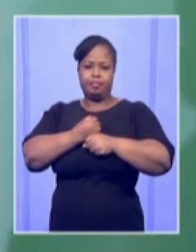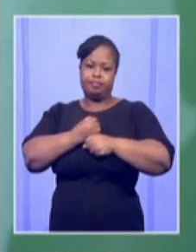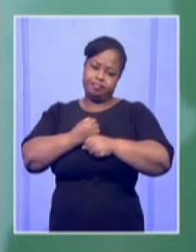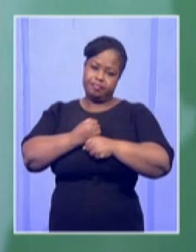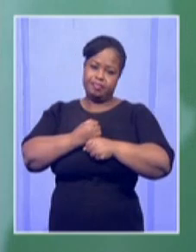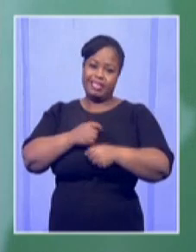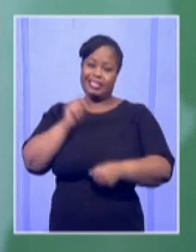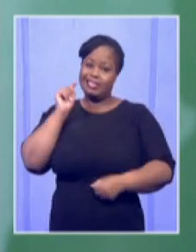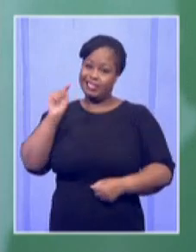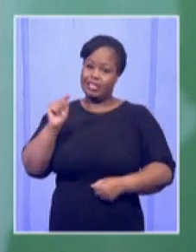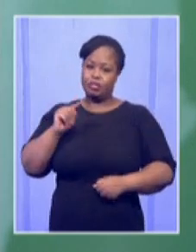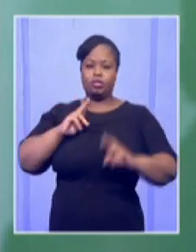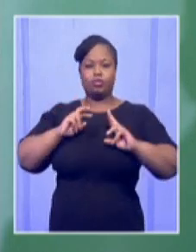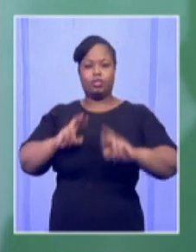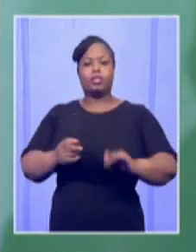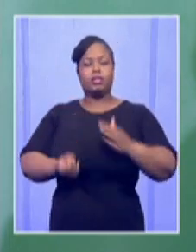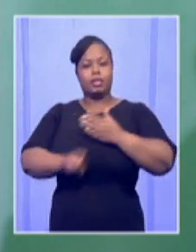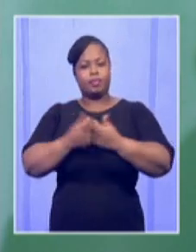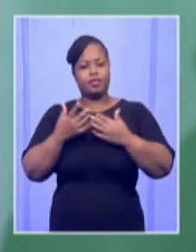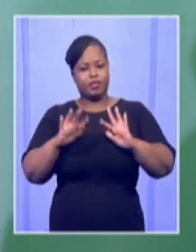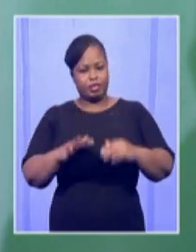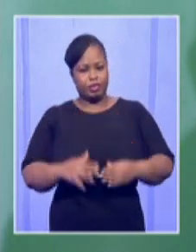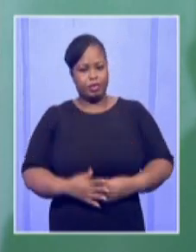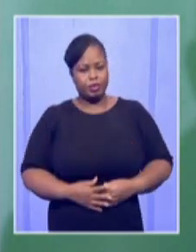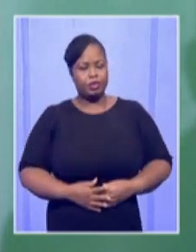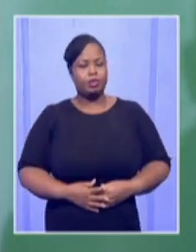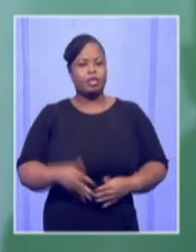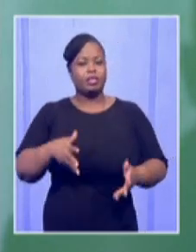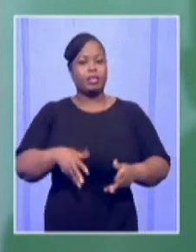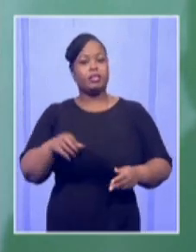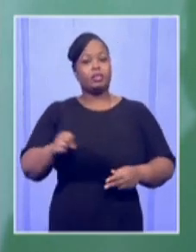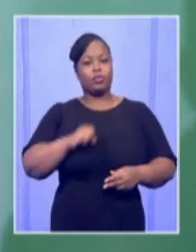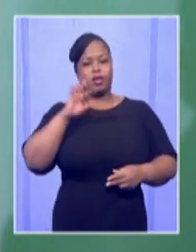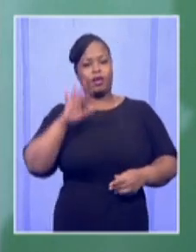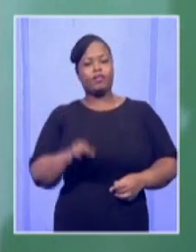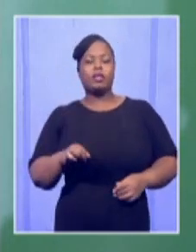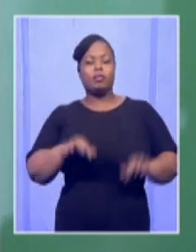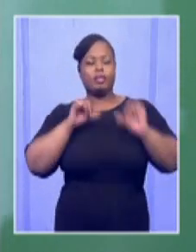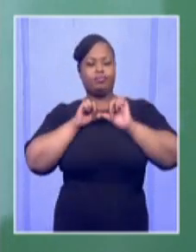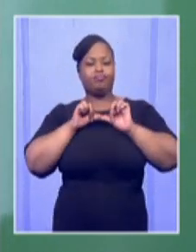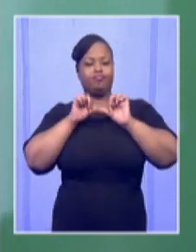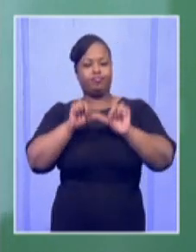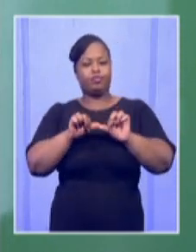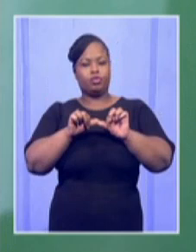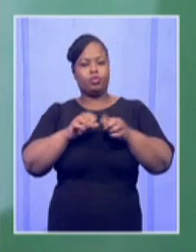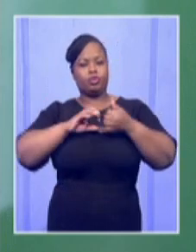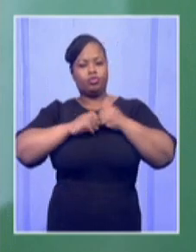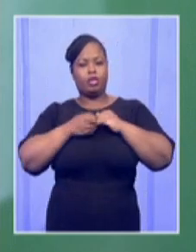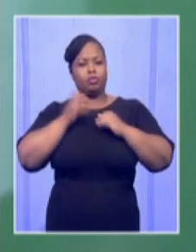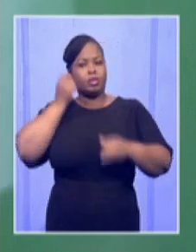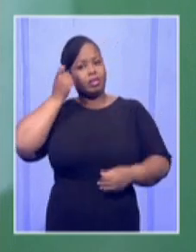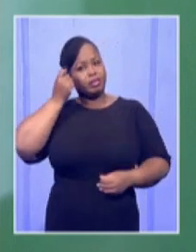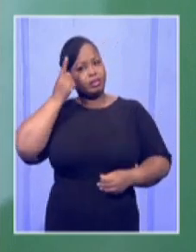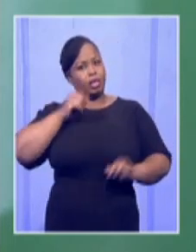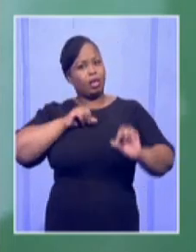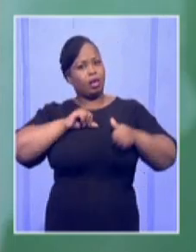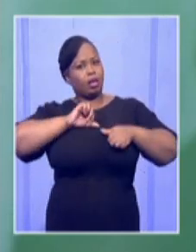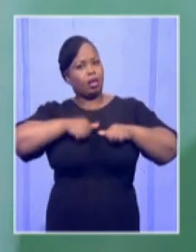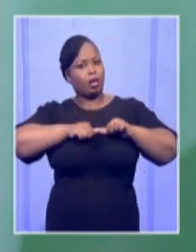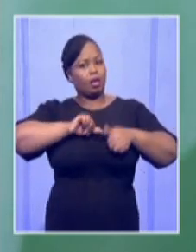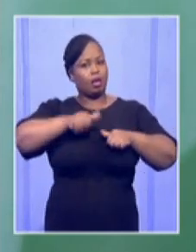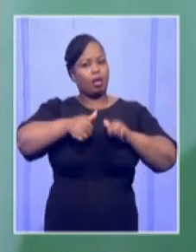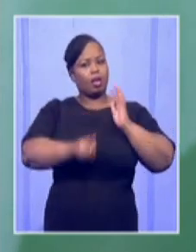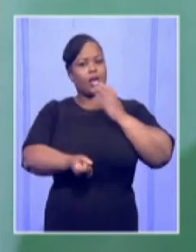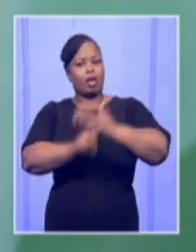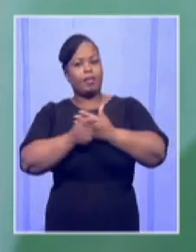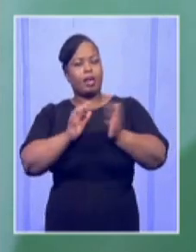That research was done actually in South Africa. There was continuing work to understand the trends and the drivers of those